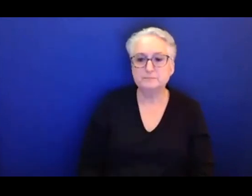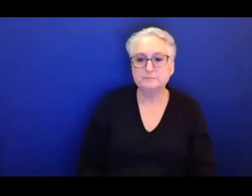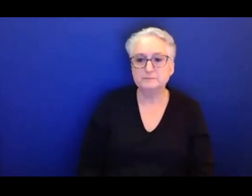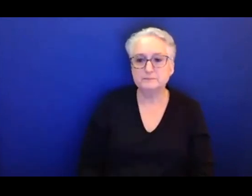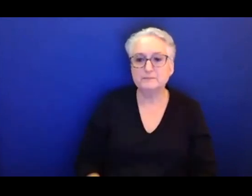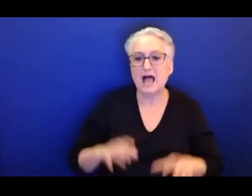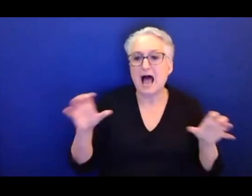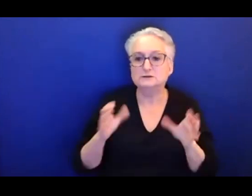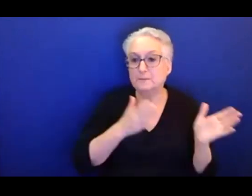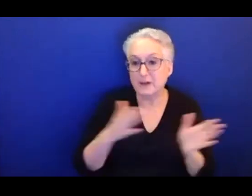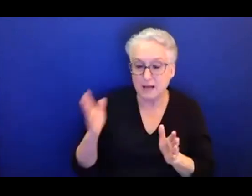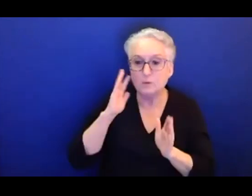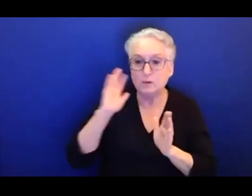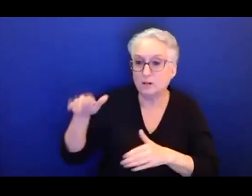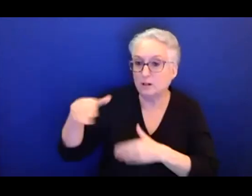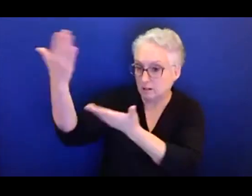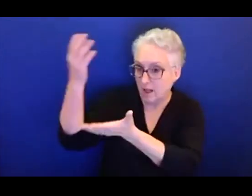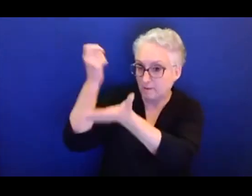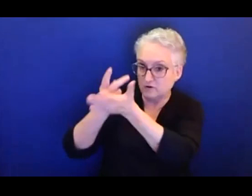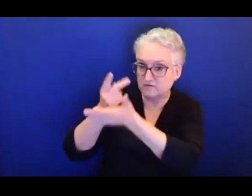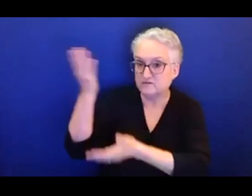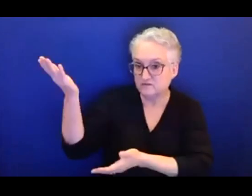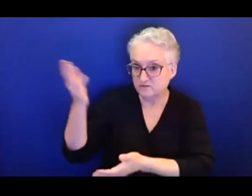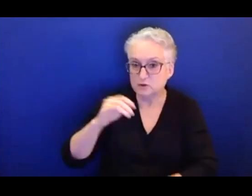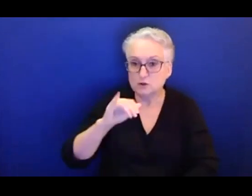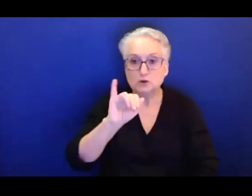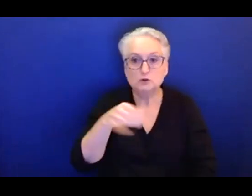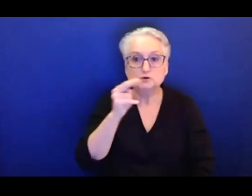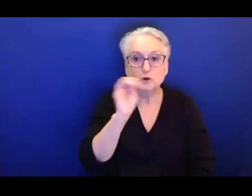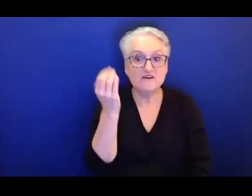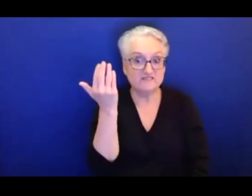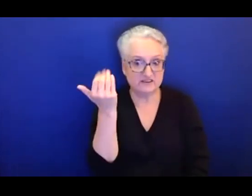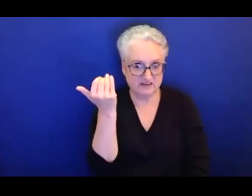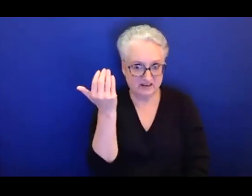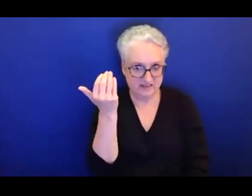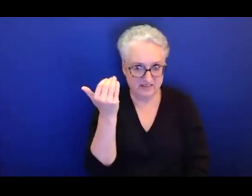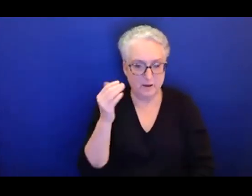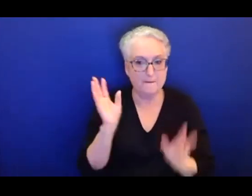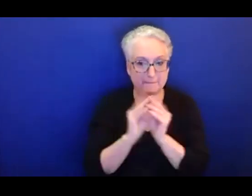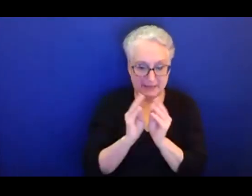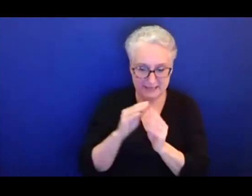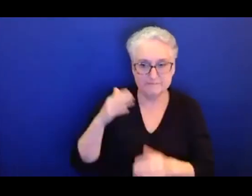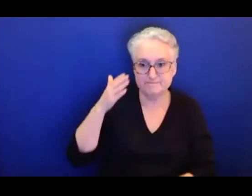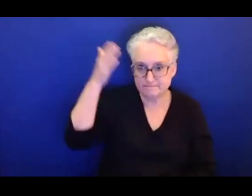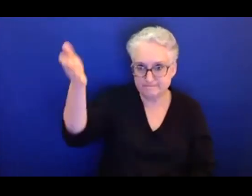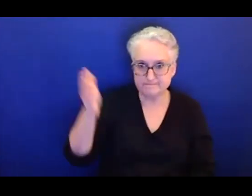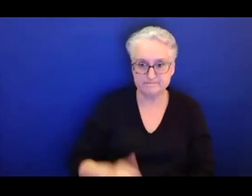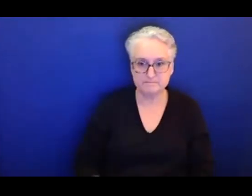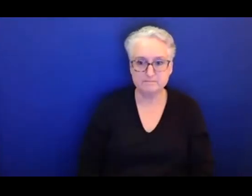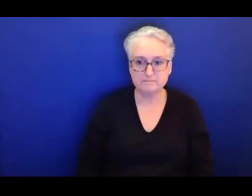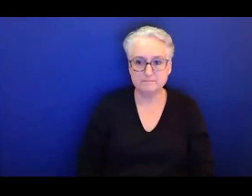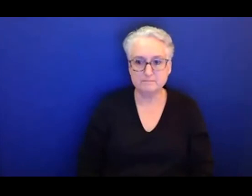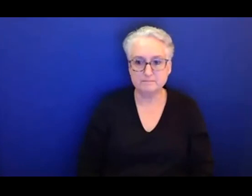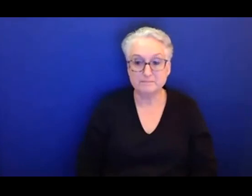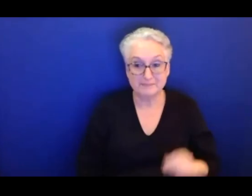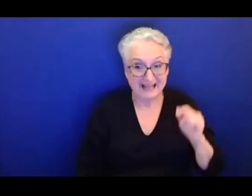for approval at the June 15th City Council meeting. As long as the plan is approved,